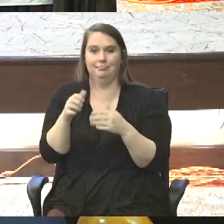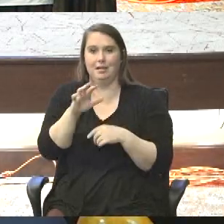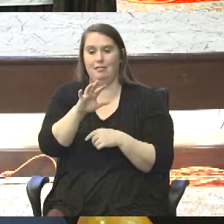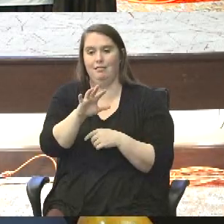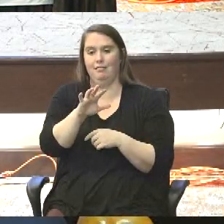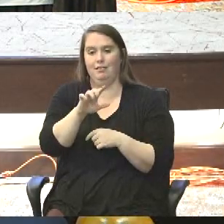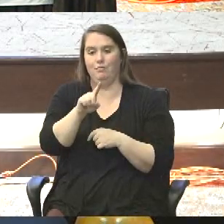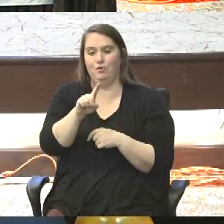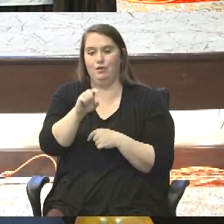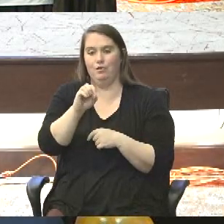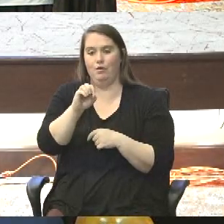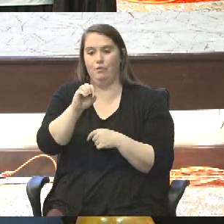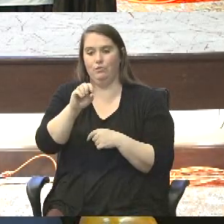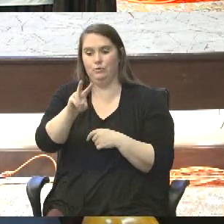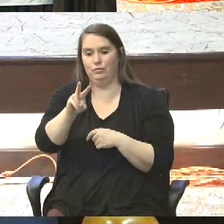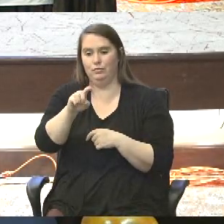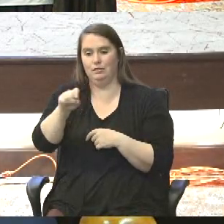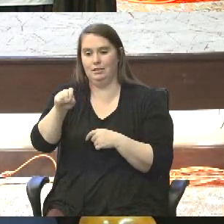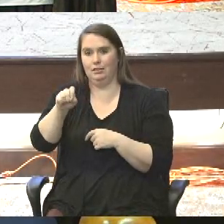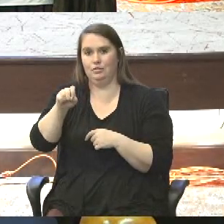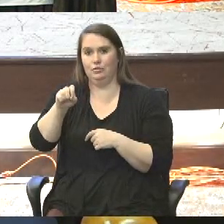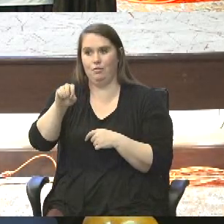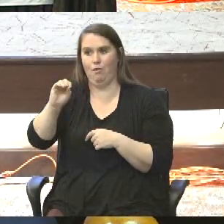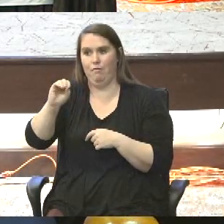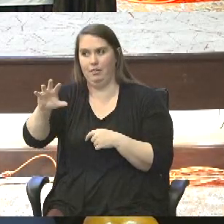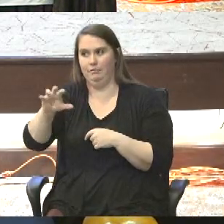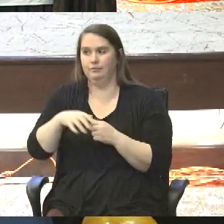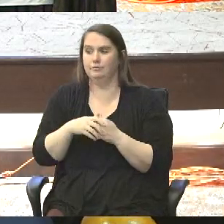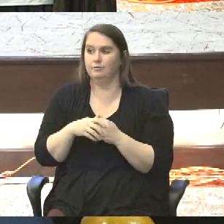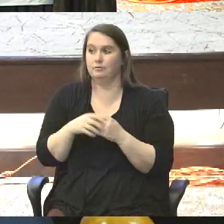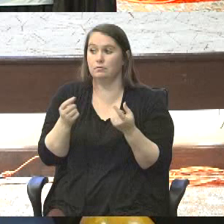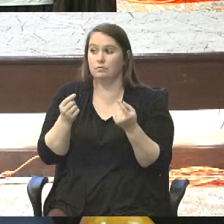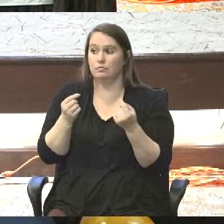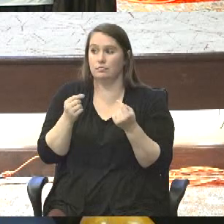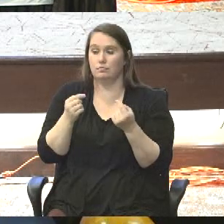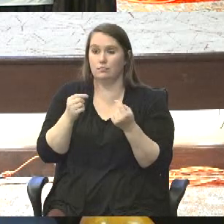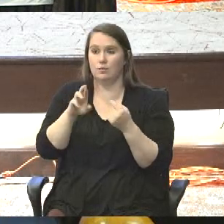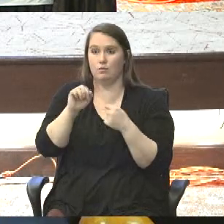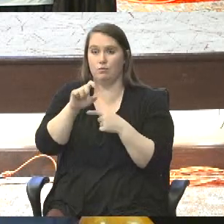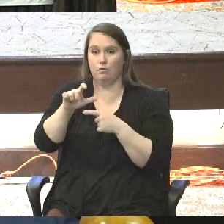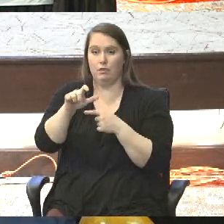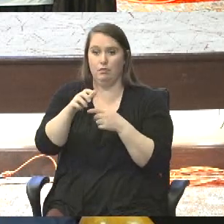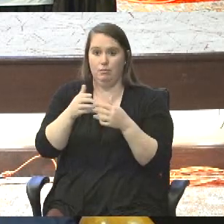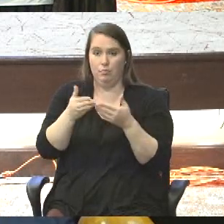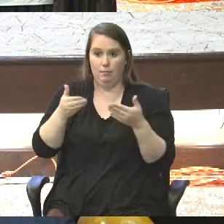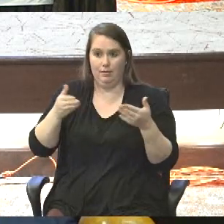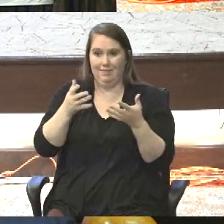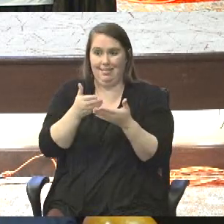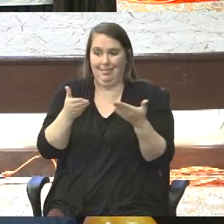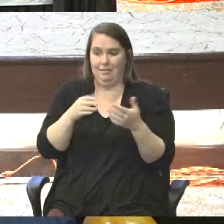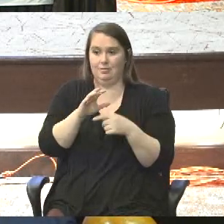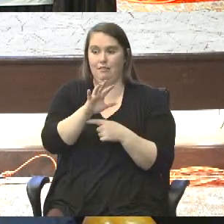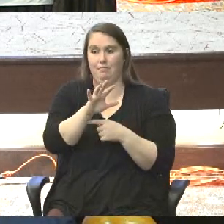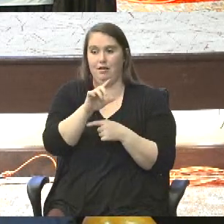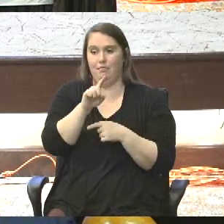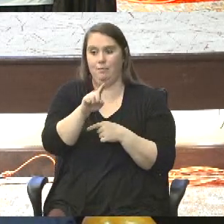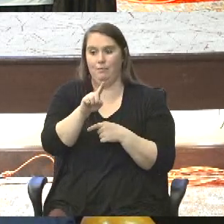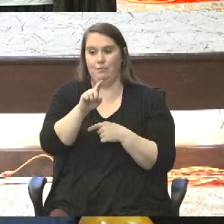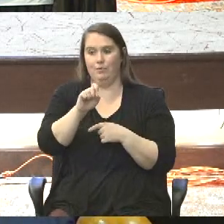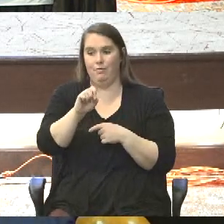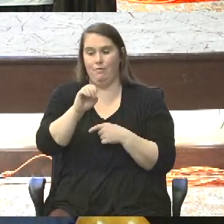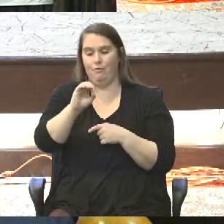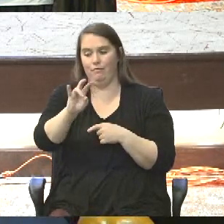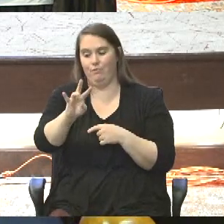2023-3252-5, 414th Judicial District Court. Real property, Texas Open Meetings Act, Section